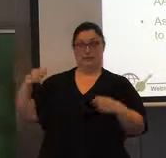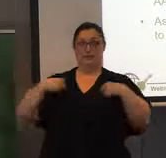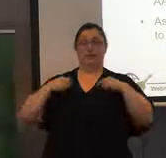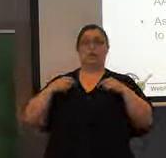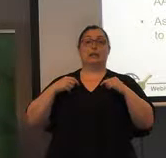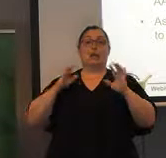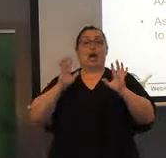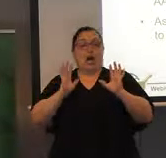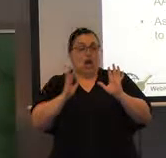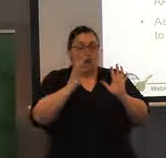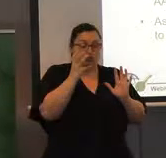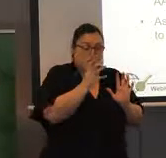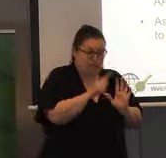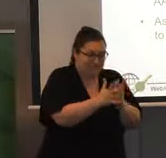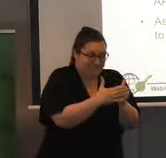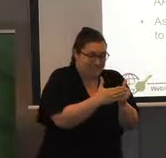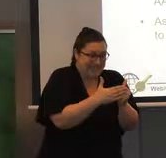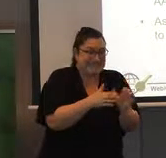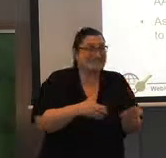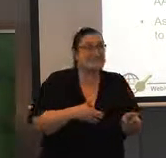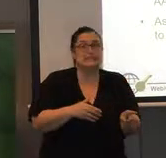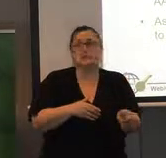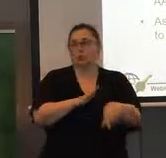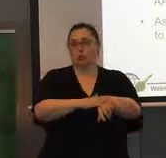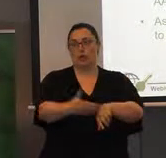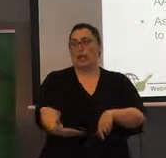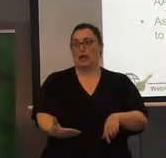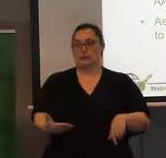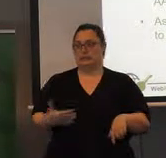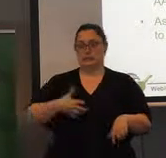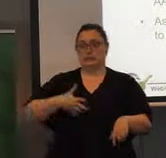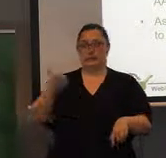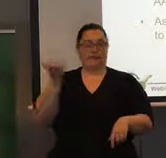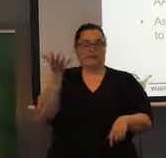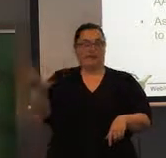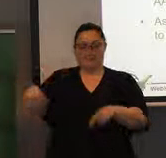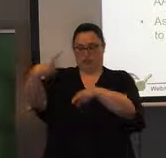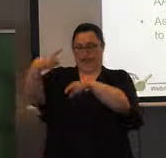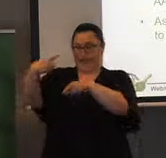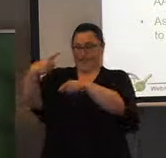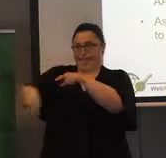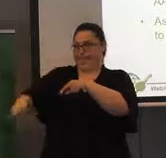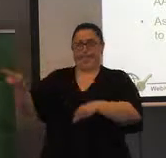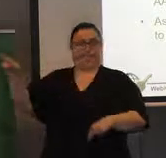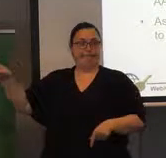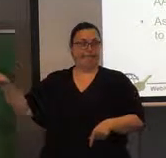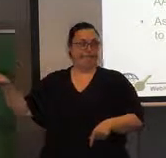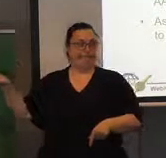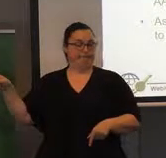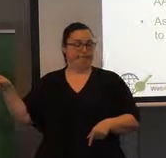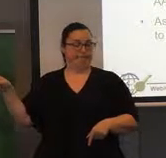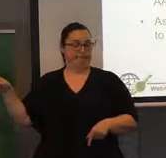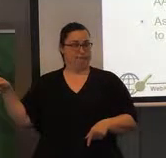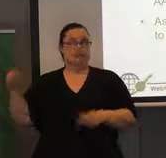change my mind, go to that user and say, oh, I've decided to fix it after all. It's too late then because I can't talk to the